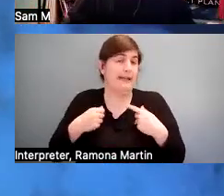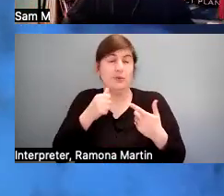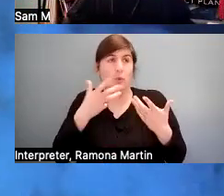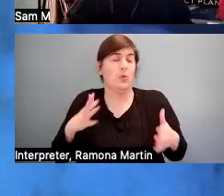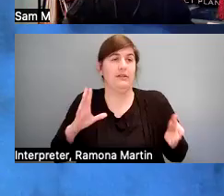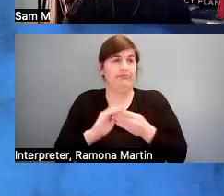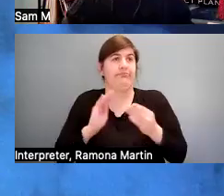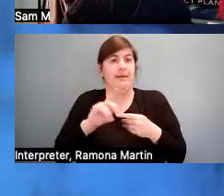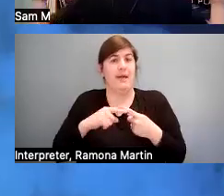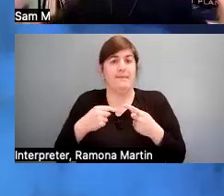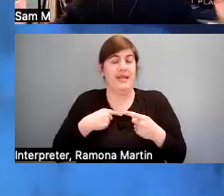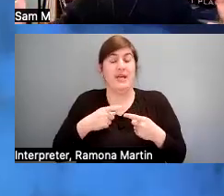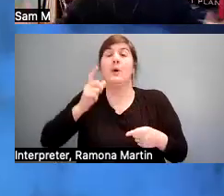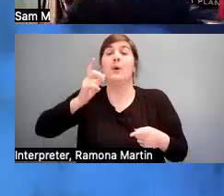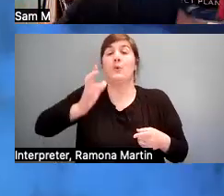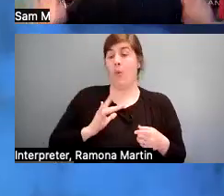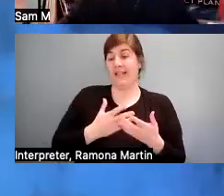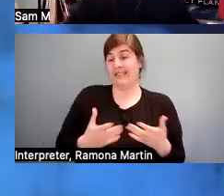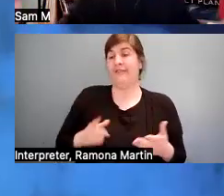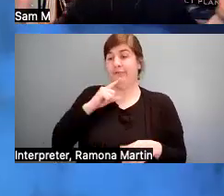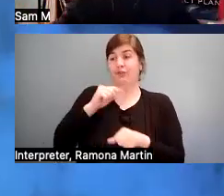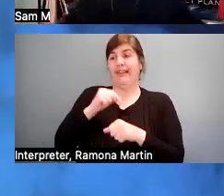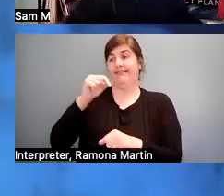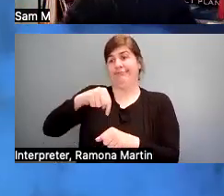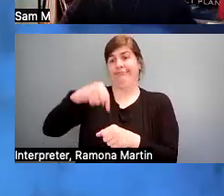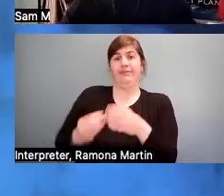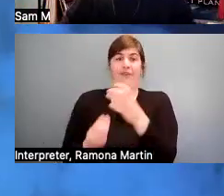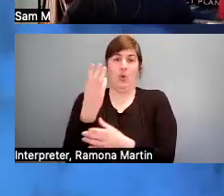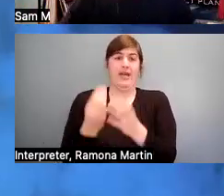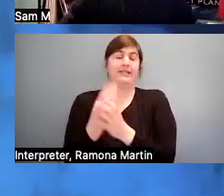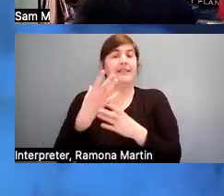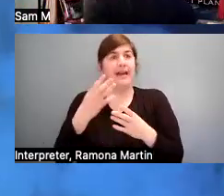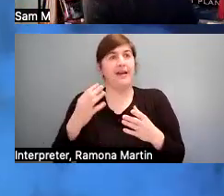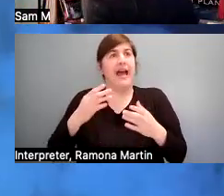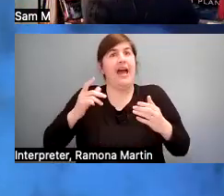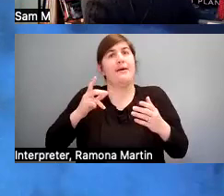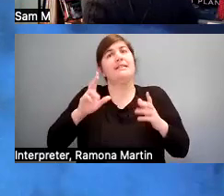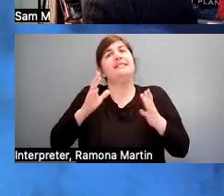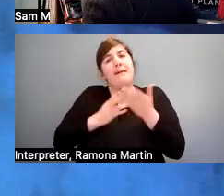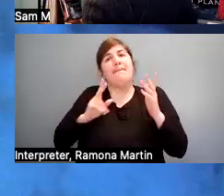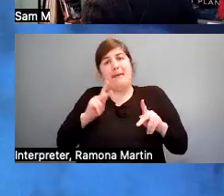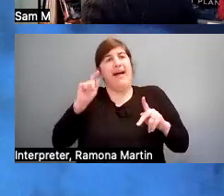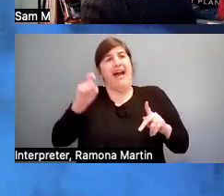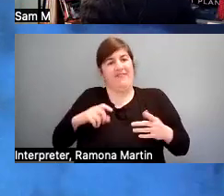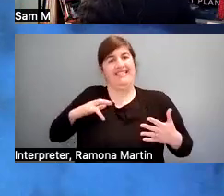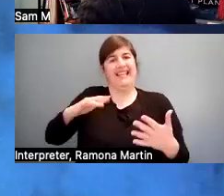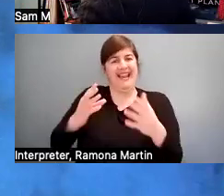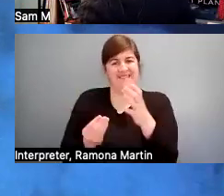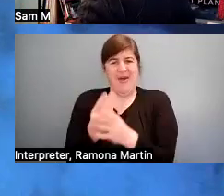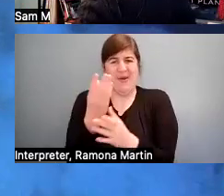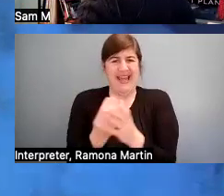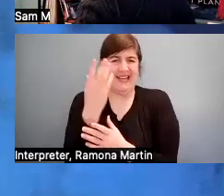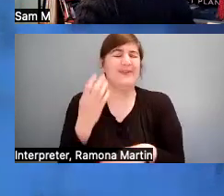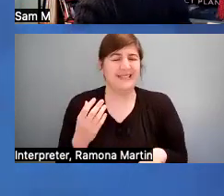me because the cool stuff is the volcanoes, but also there are people who have to study them. So, first of all, just kind of a bit of